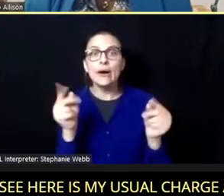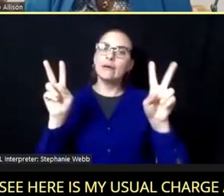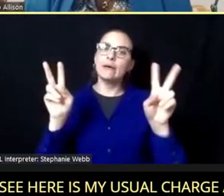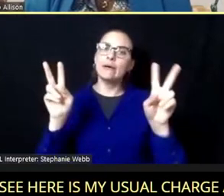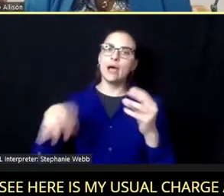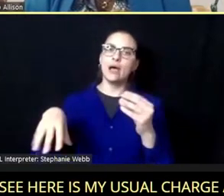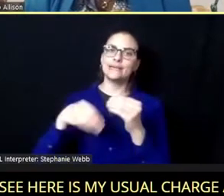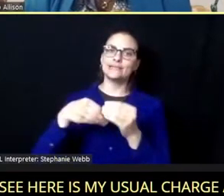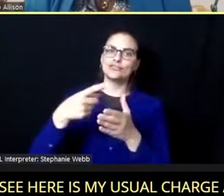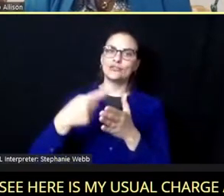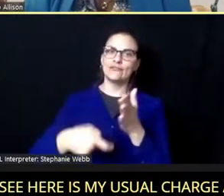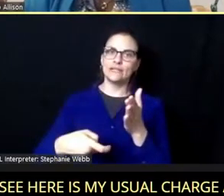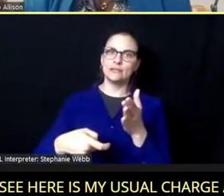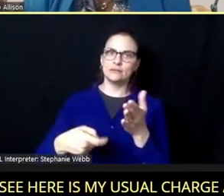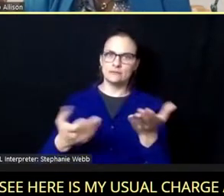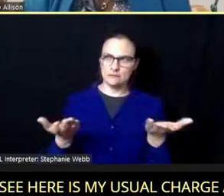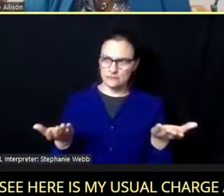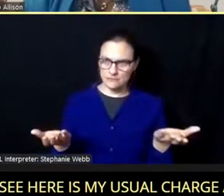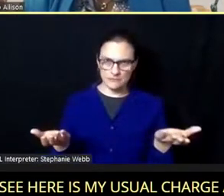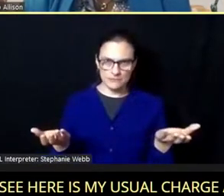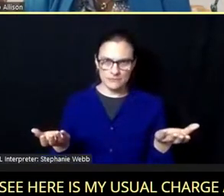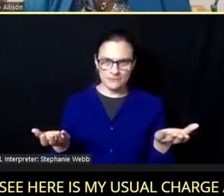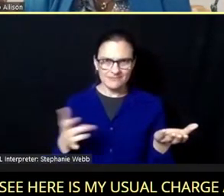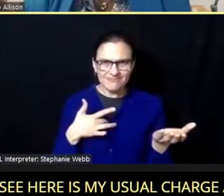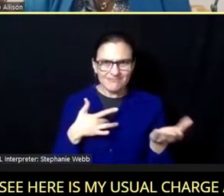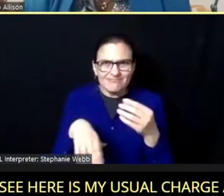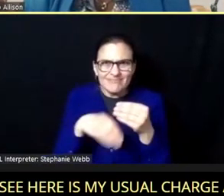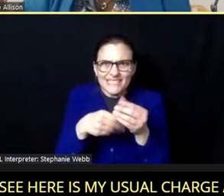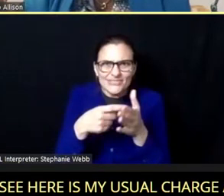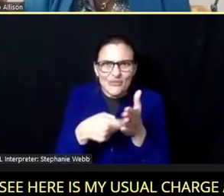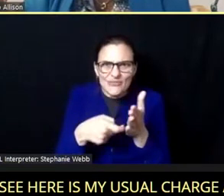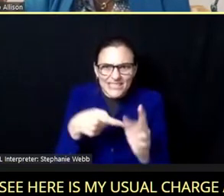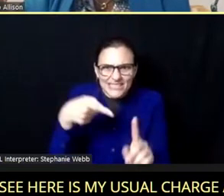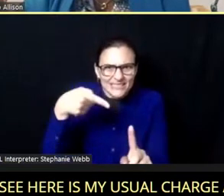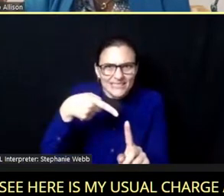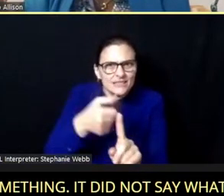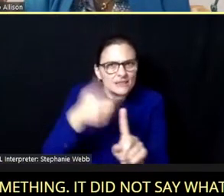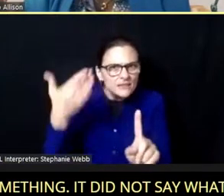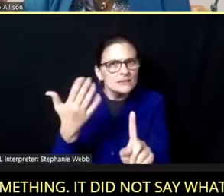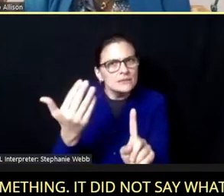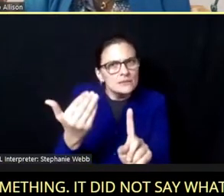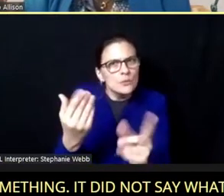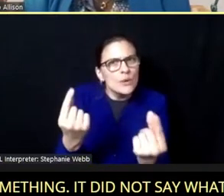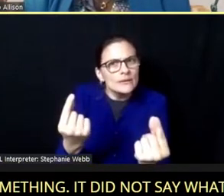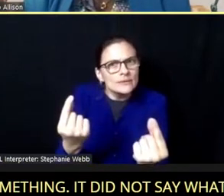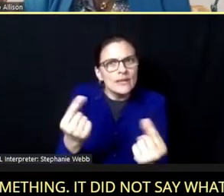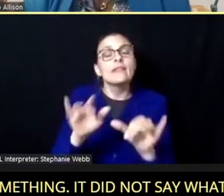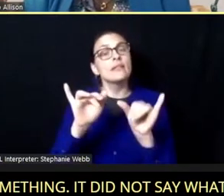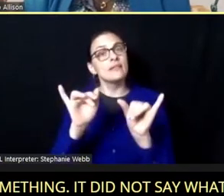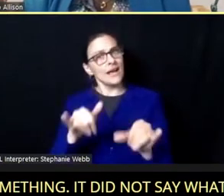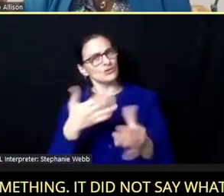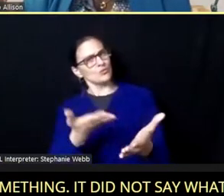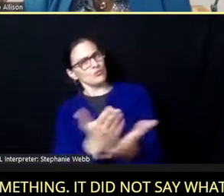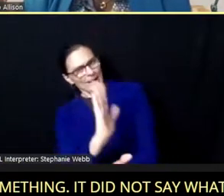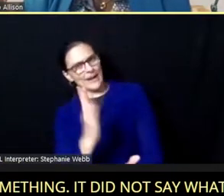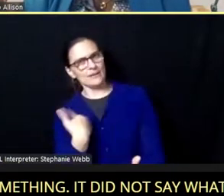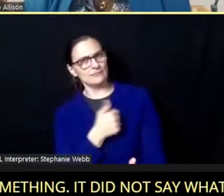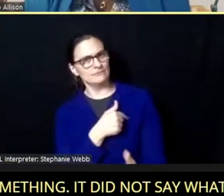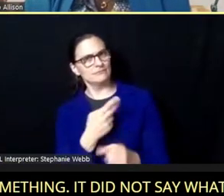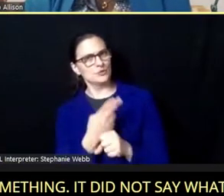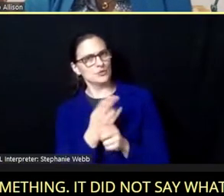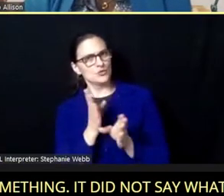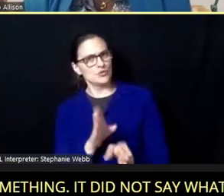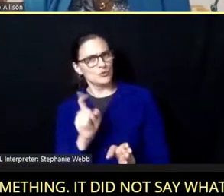of information is a right to the consumer, and they're not sharing that information. And then, like I said before,